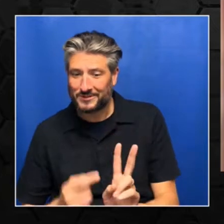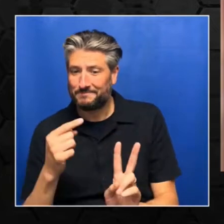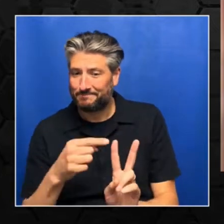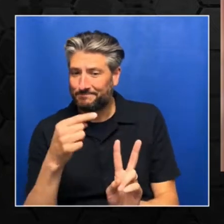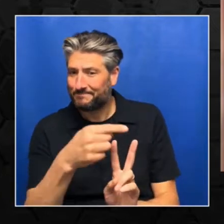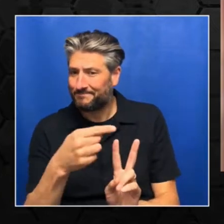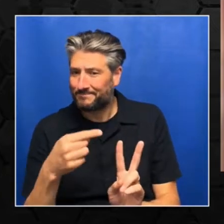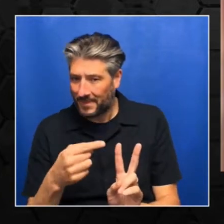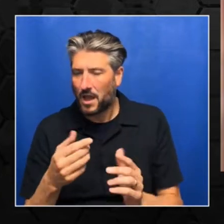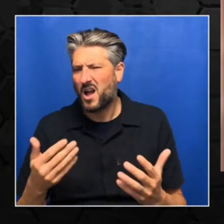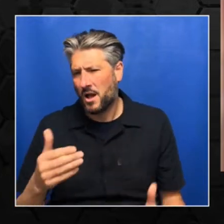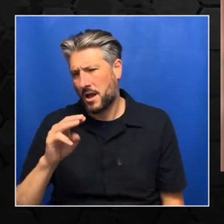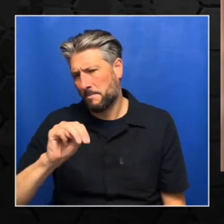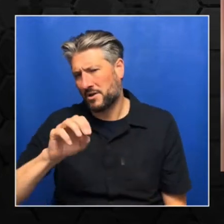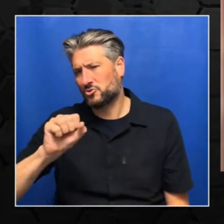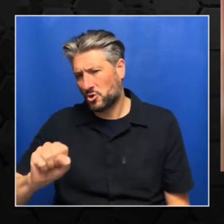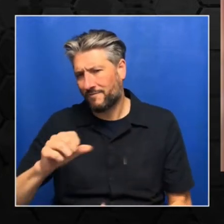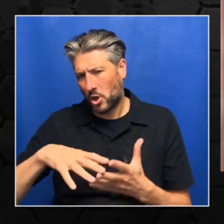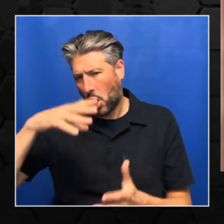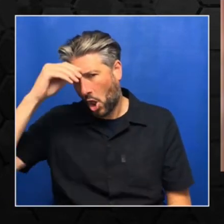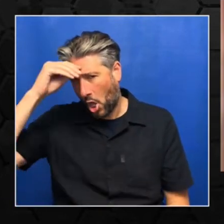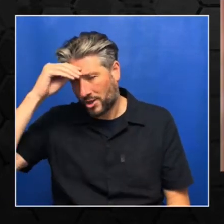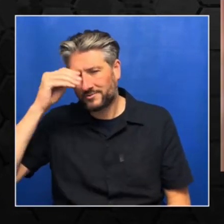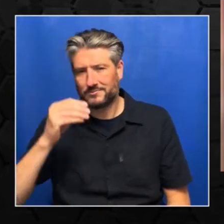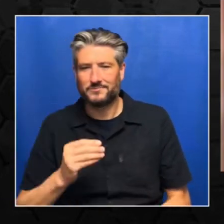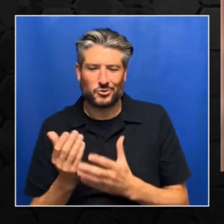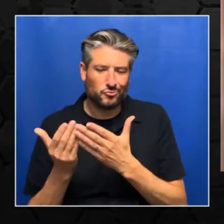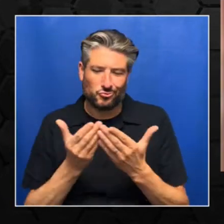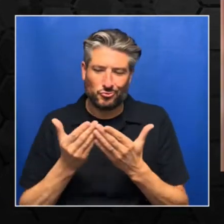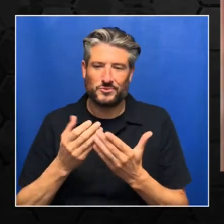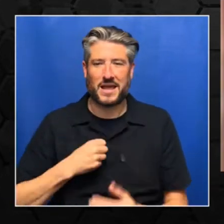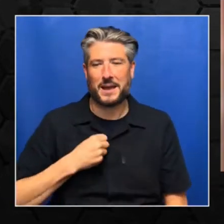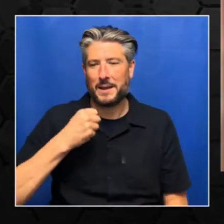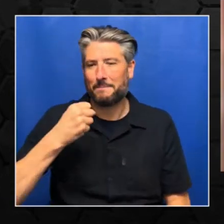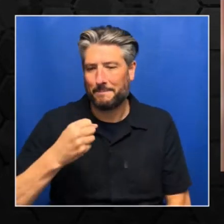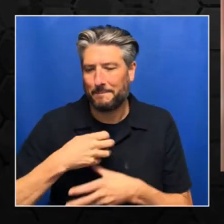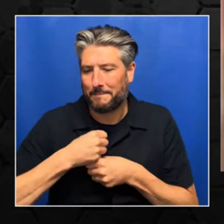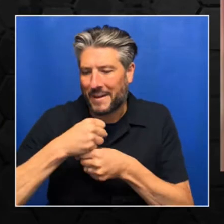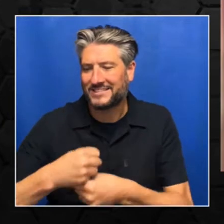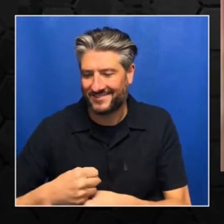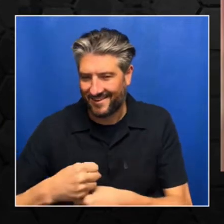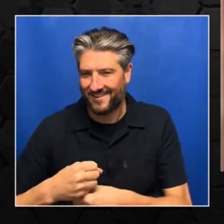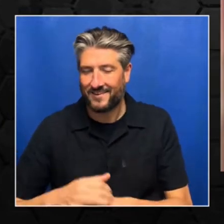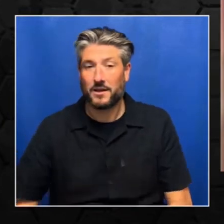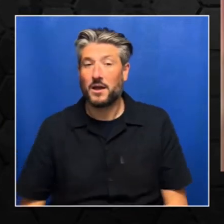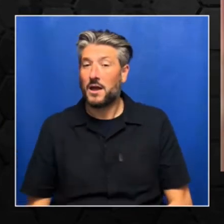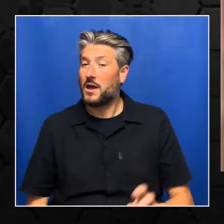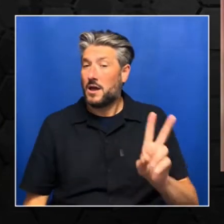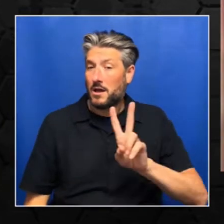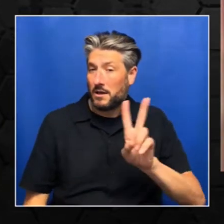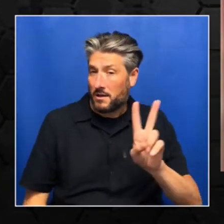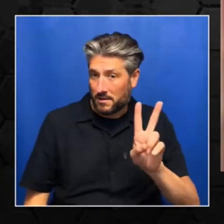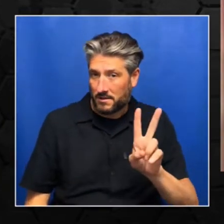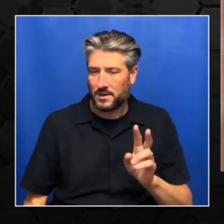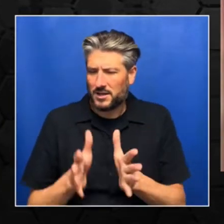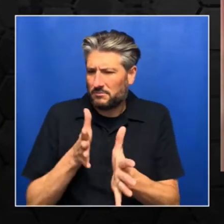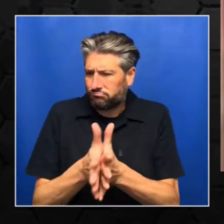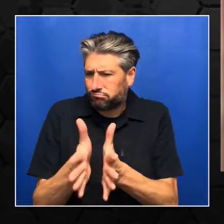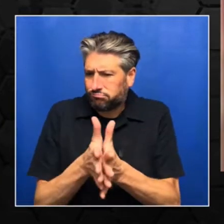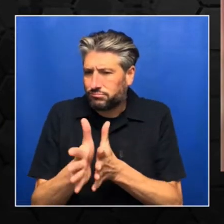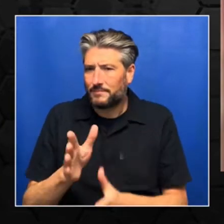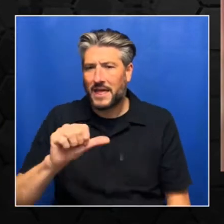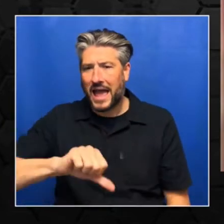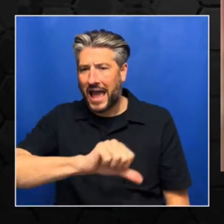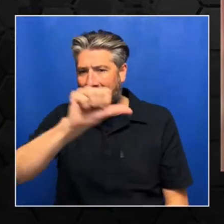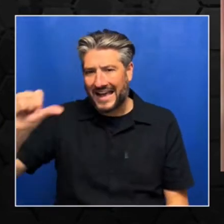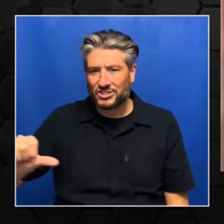the Microsoft Learn Student Ambassadors. Woot woot. And so they're going to give us an introduction to the Azure Health Bot. And with that, I'll